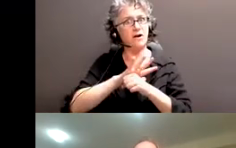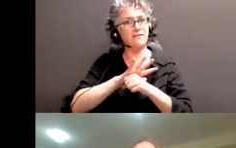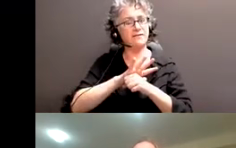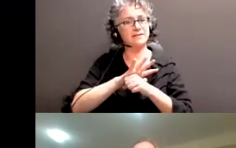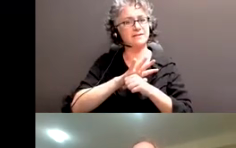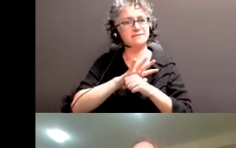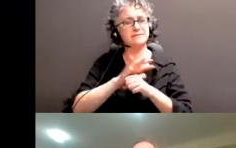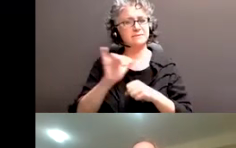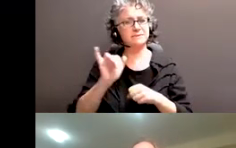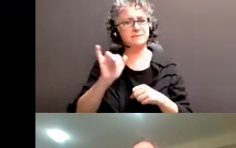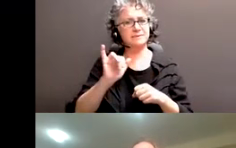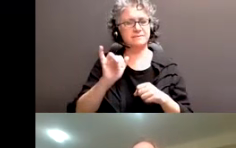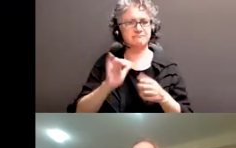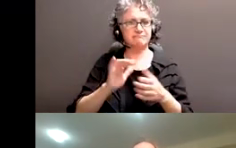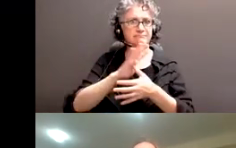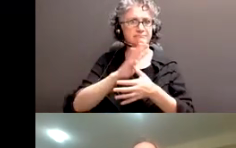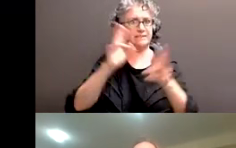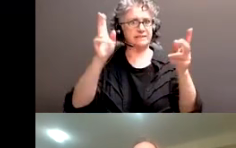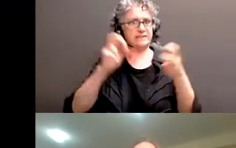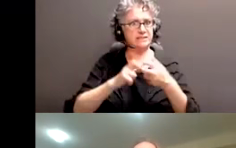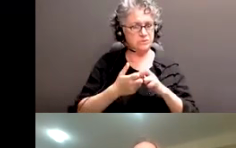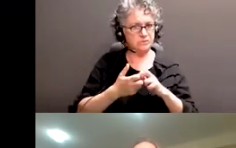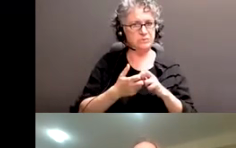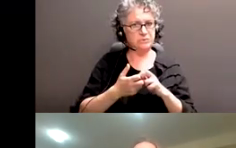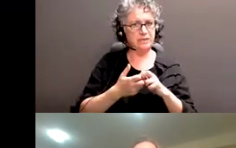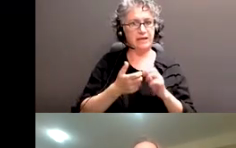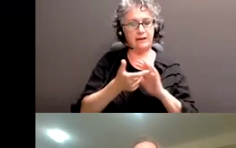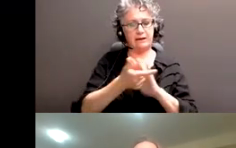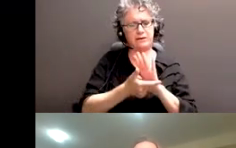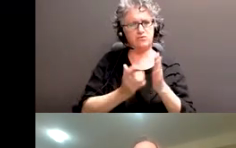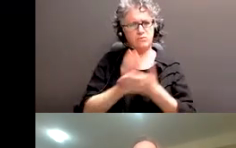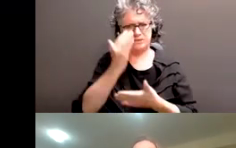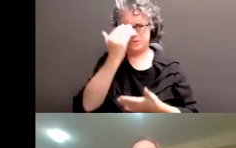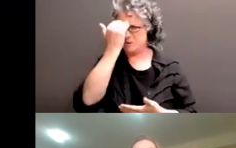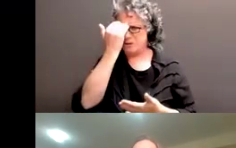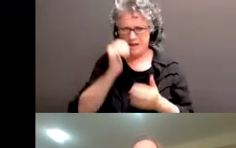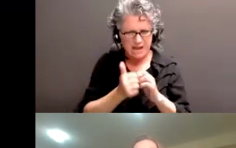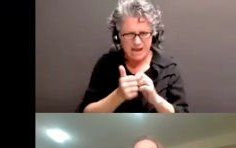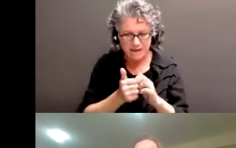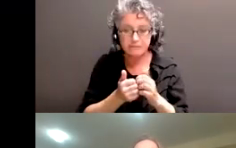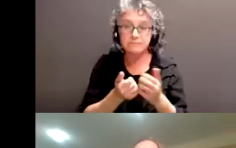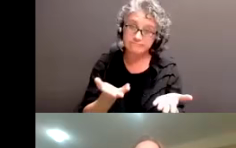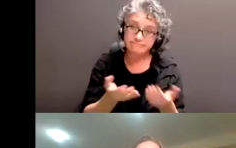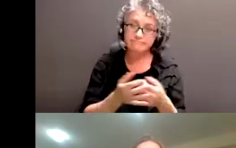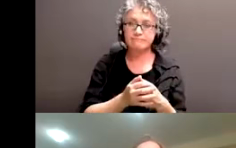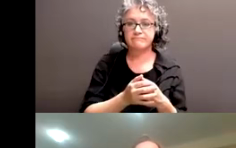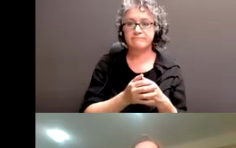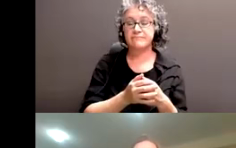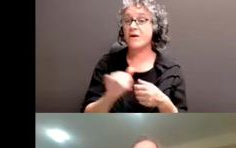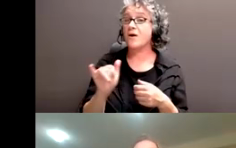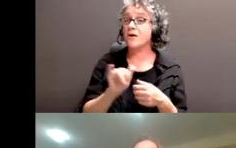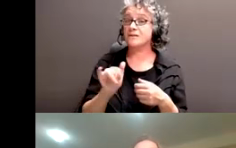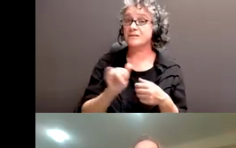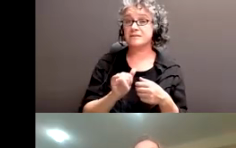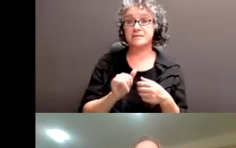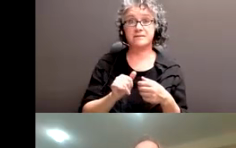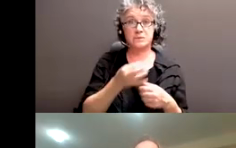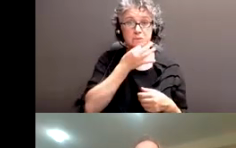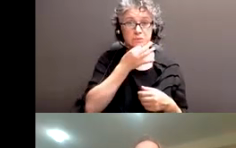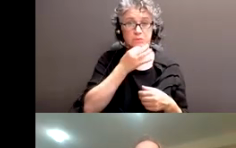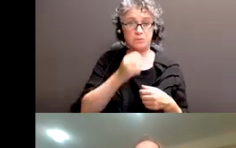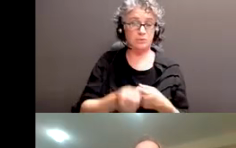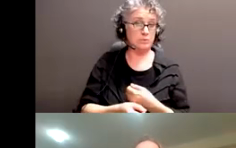big issue, and also about knowing what your legal rights are. We are excited to bring a whole series of webinars within the